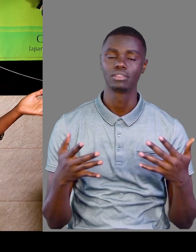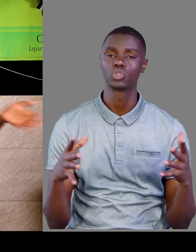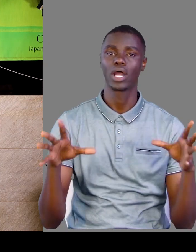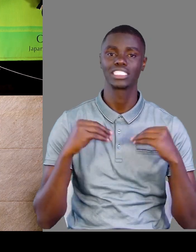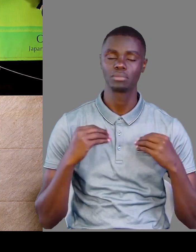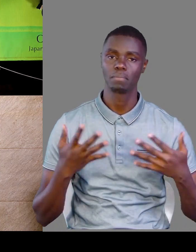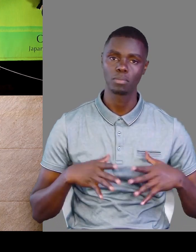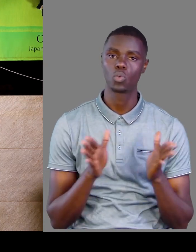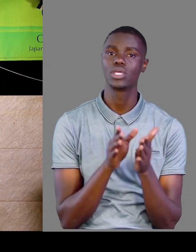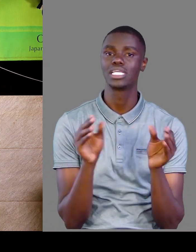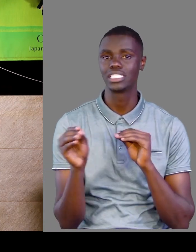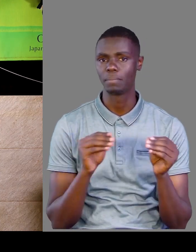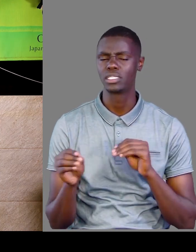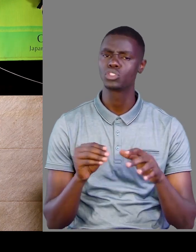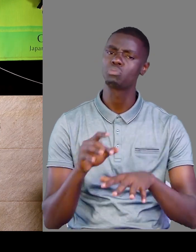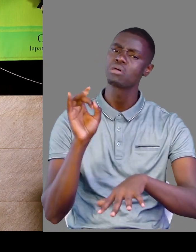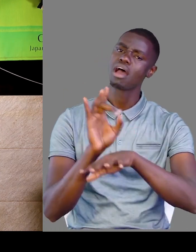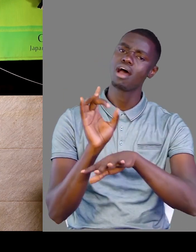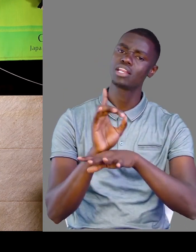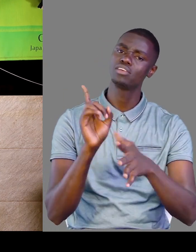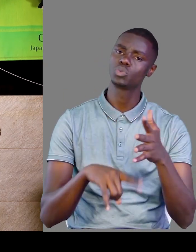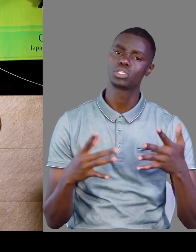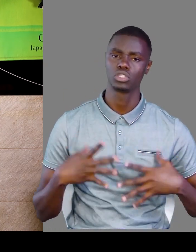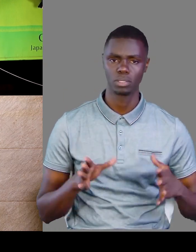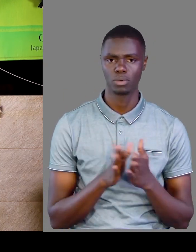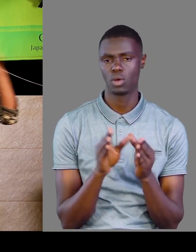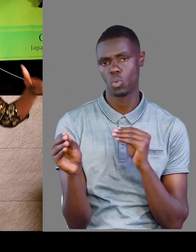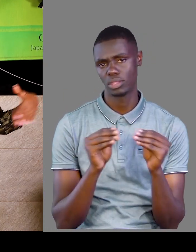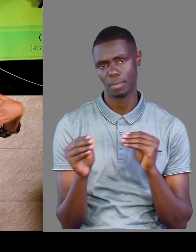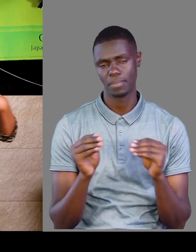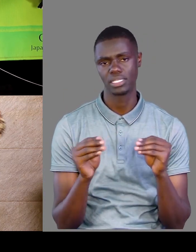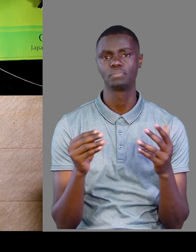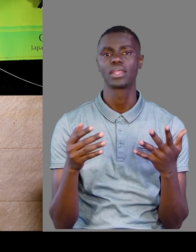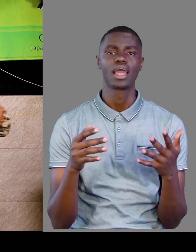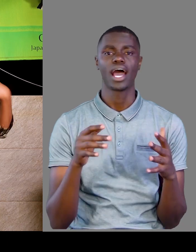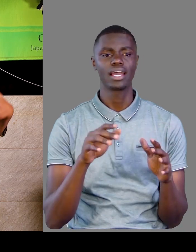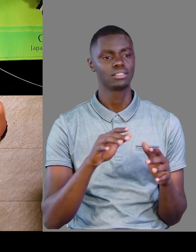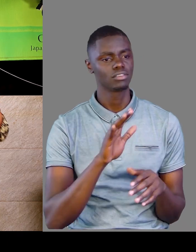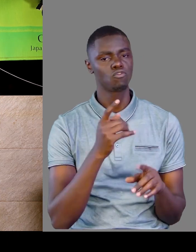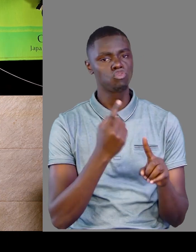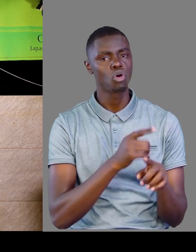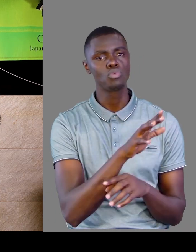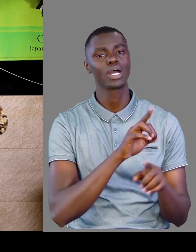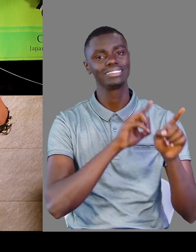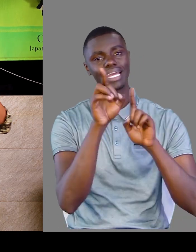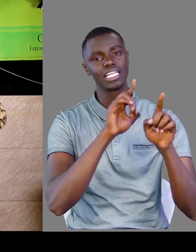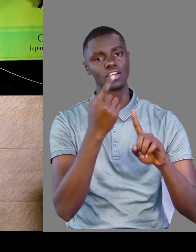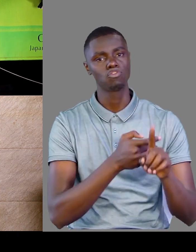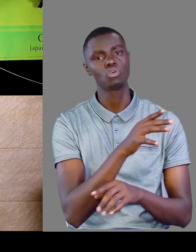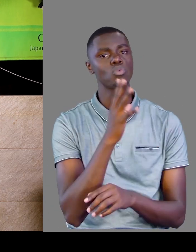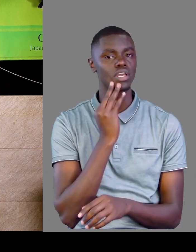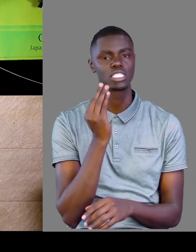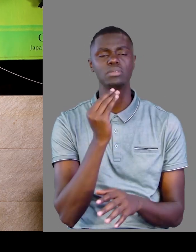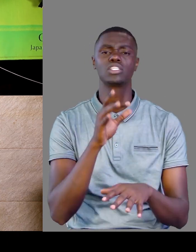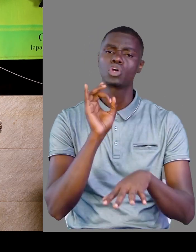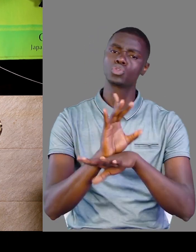with open arm. What can you give them as an advice, especially with the journey which you've had, the growth which you've experienced? What advice can you